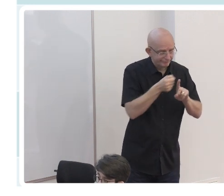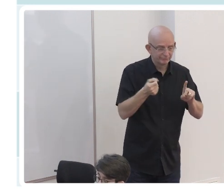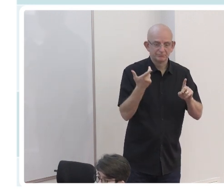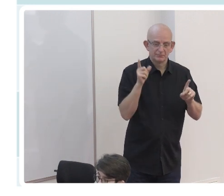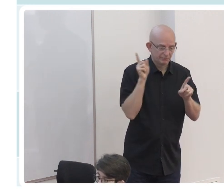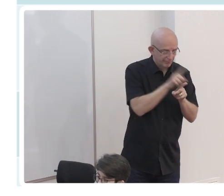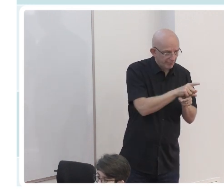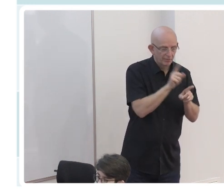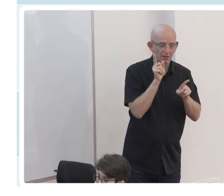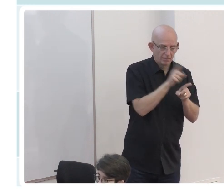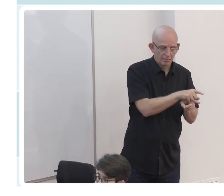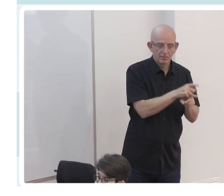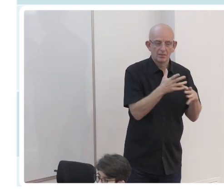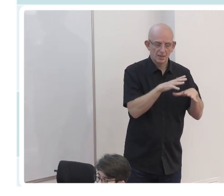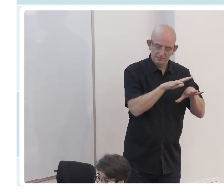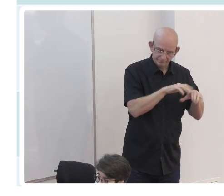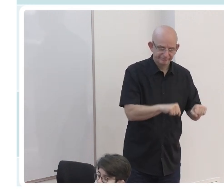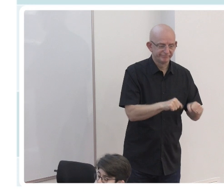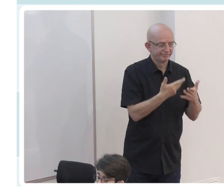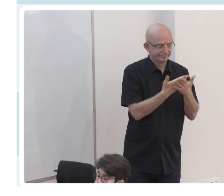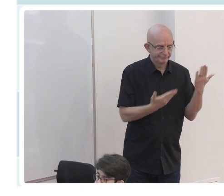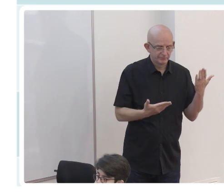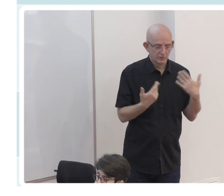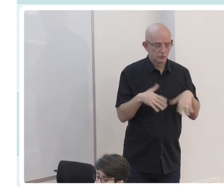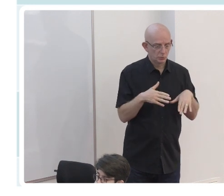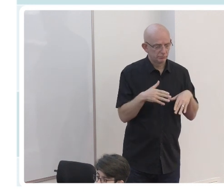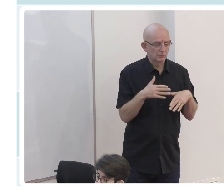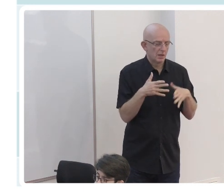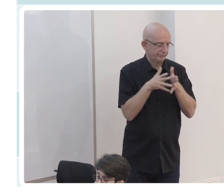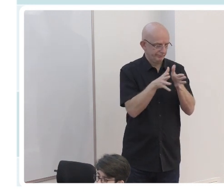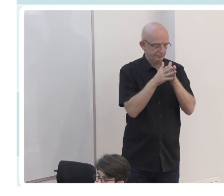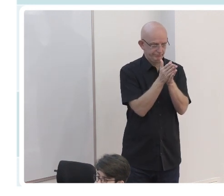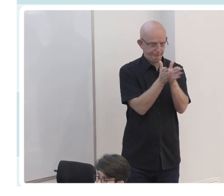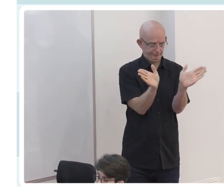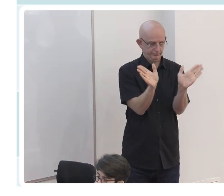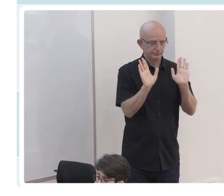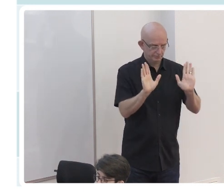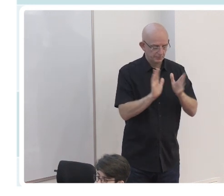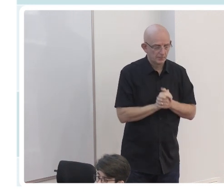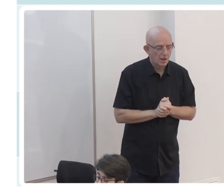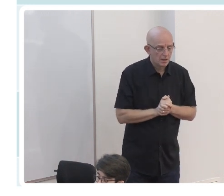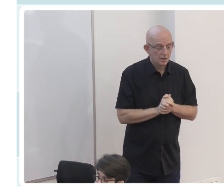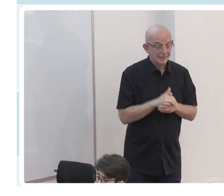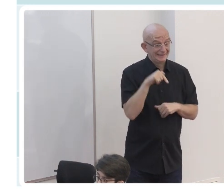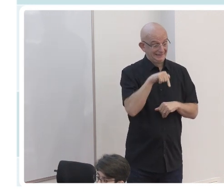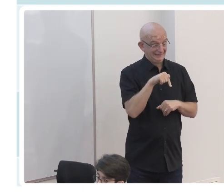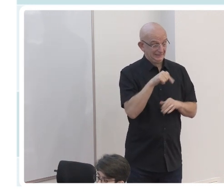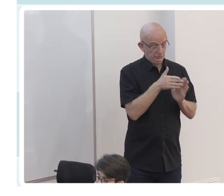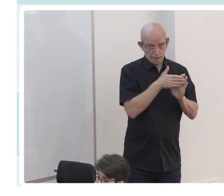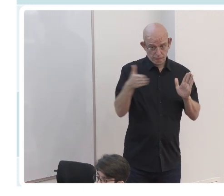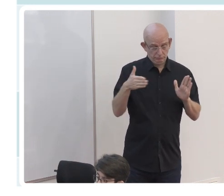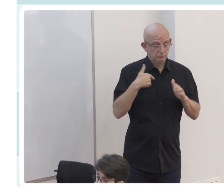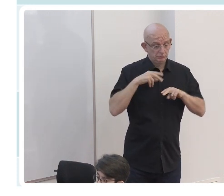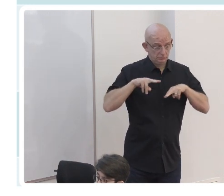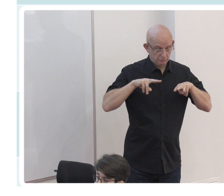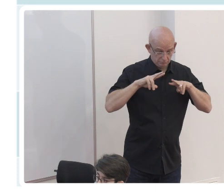So, you know, interviews then are a big part of our methodology. Then we review laws and policies. In the case of Indonesia, it was the